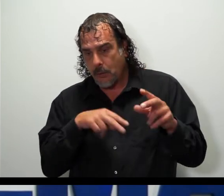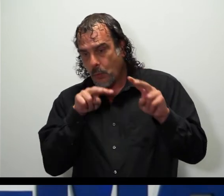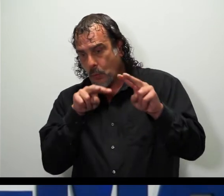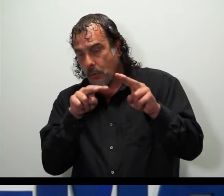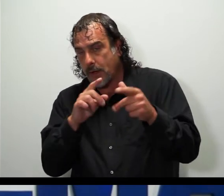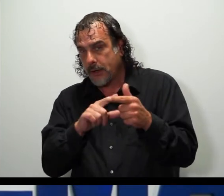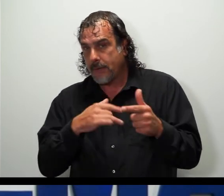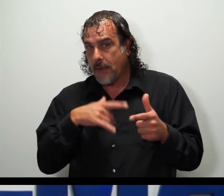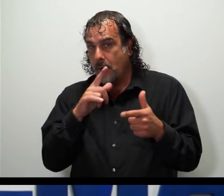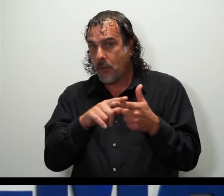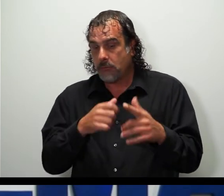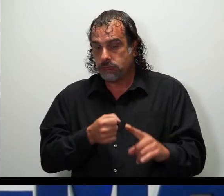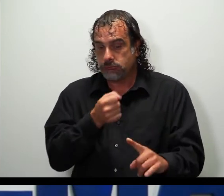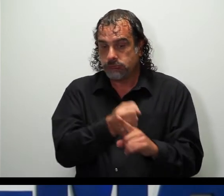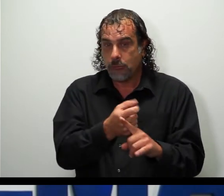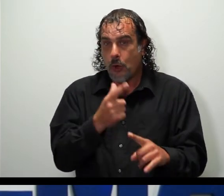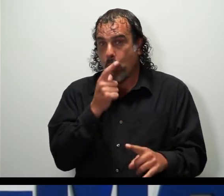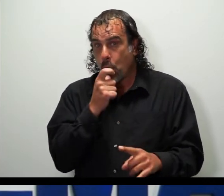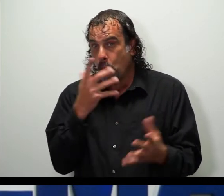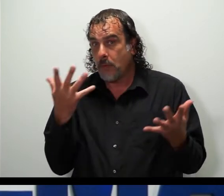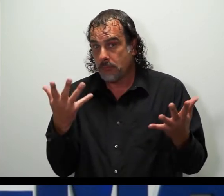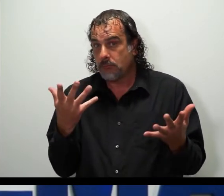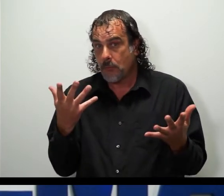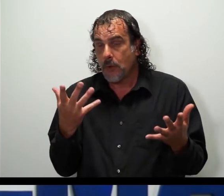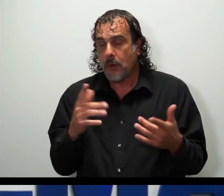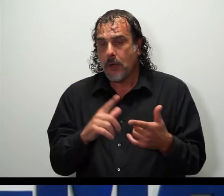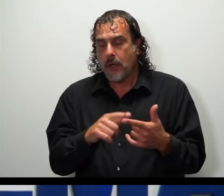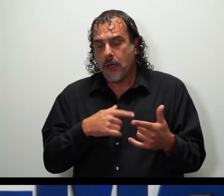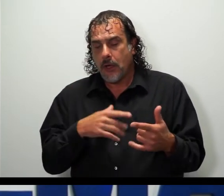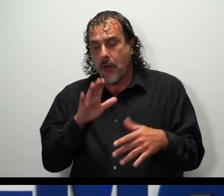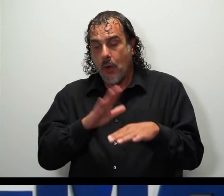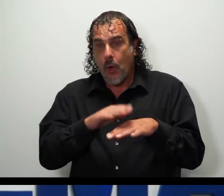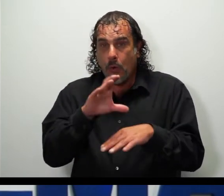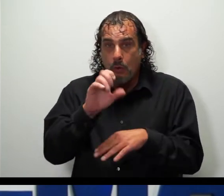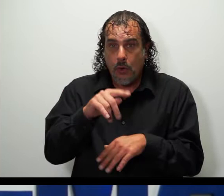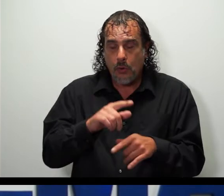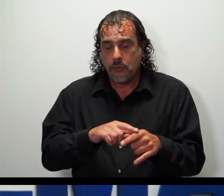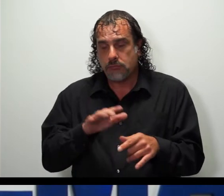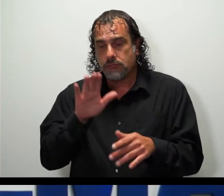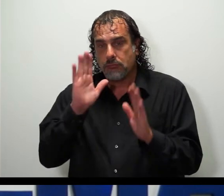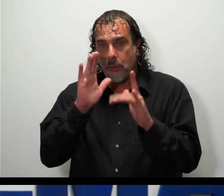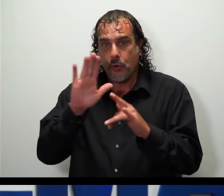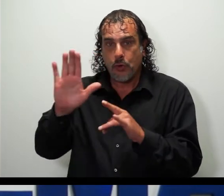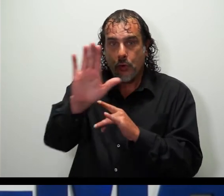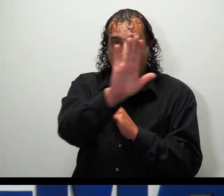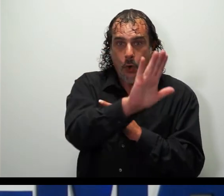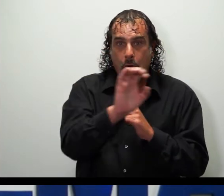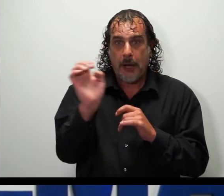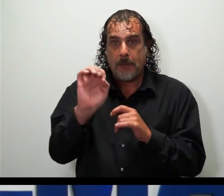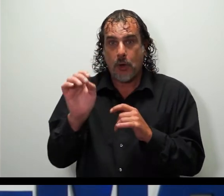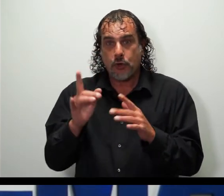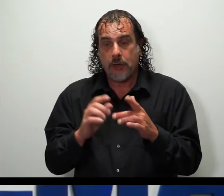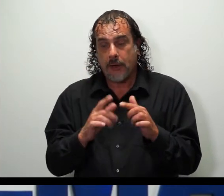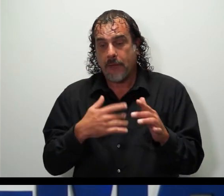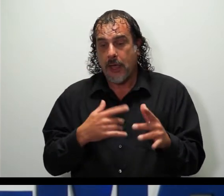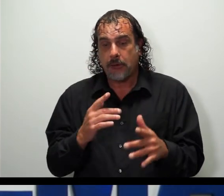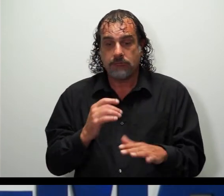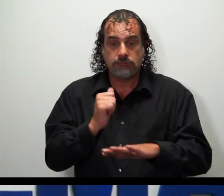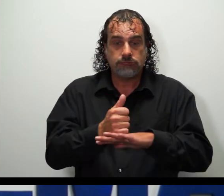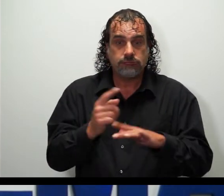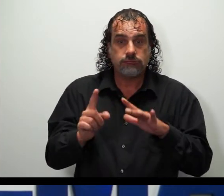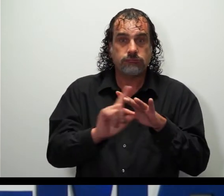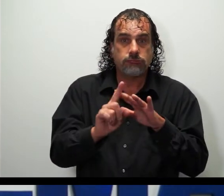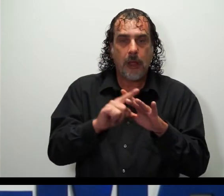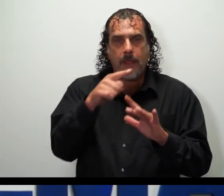net effects. For those of you along the Gulf Coast, you just need to pay attention to your local emergency management directors. If any evacuations are issued, they